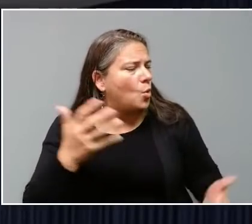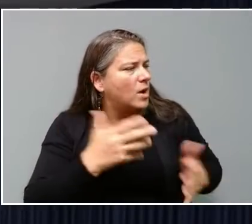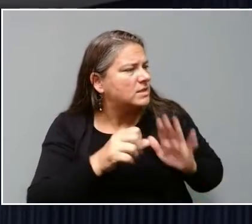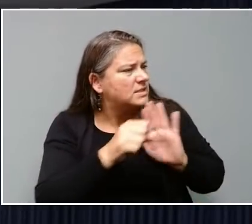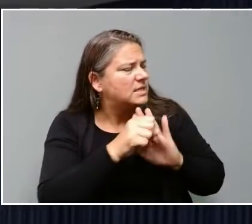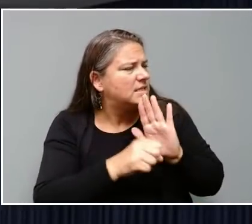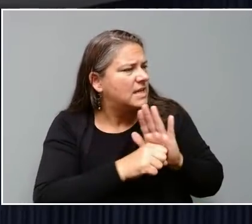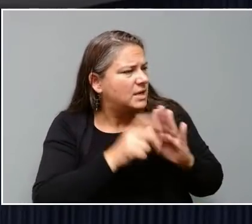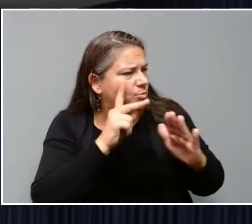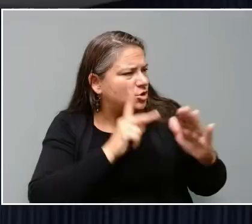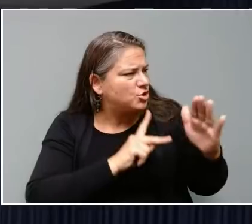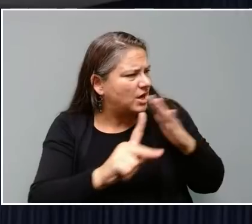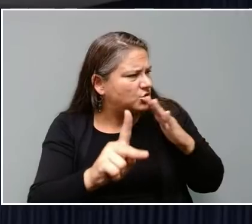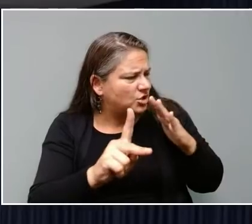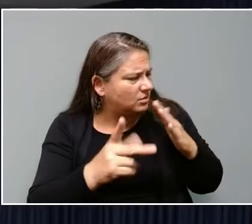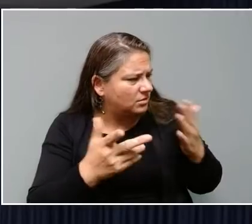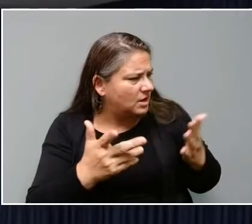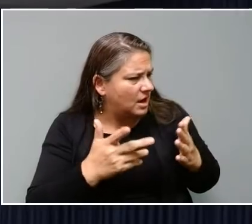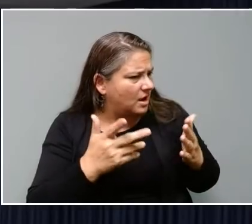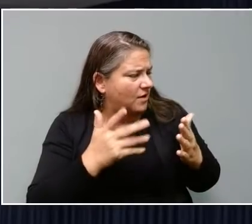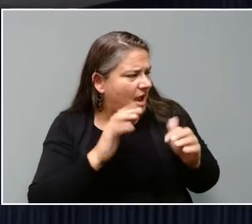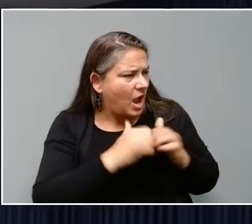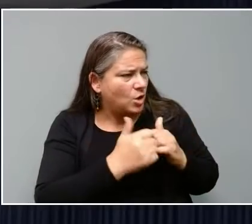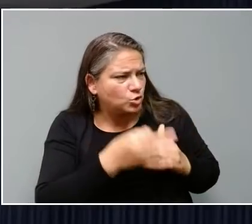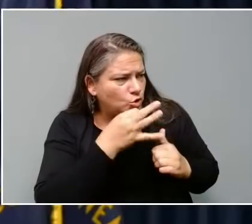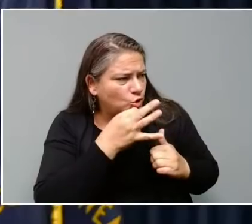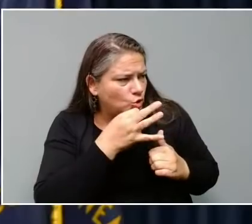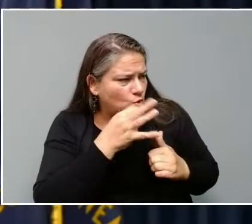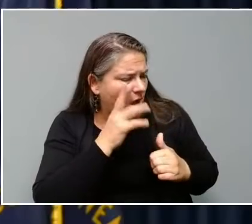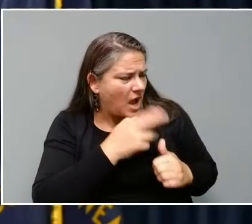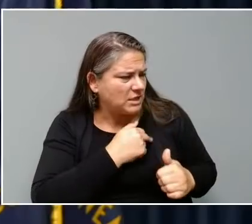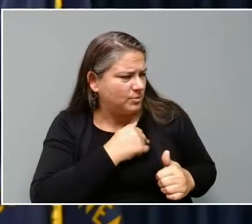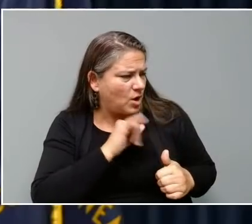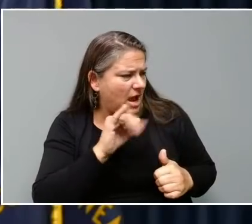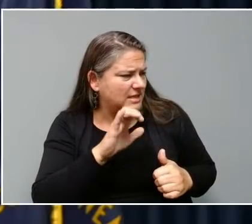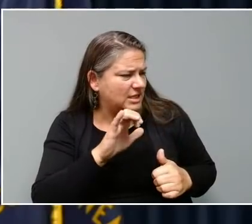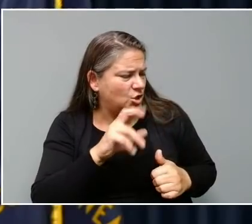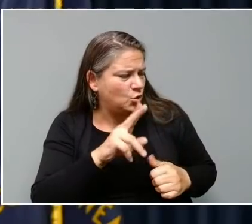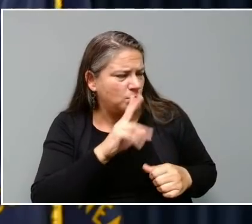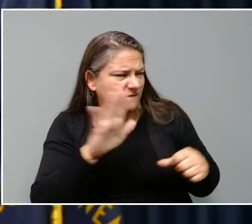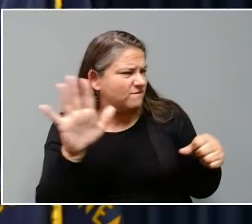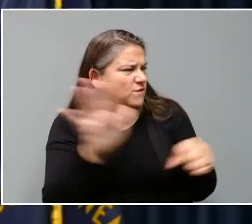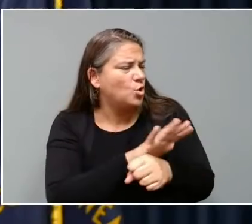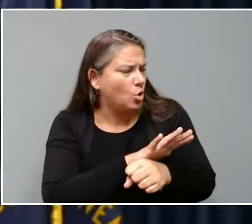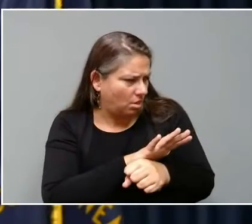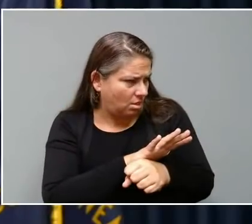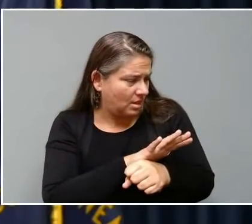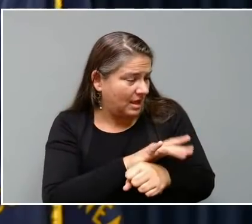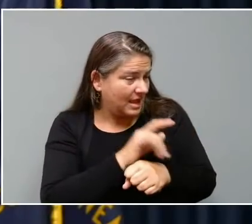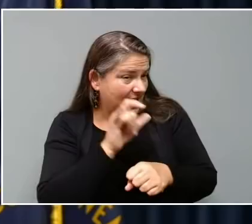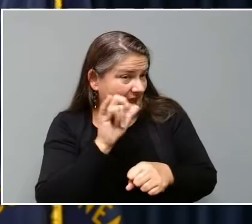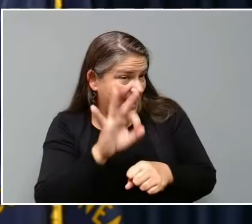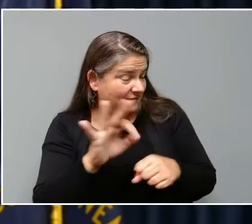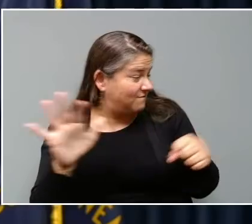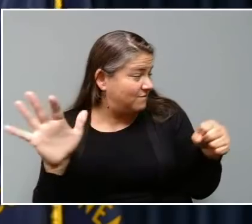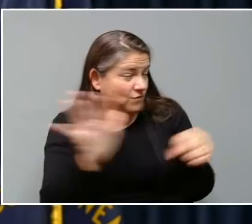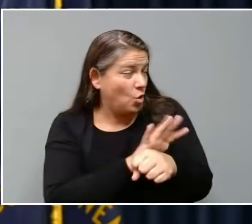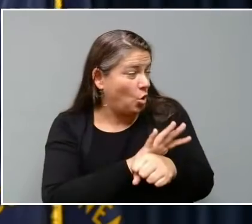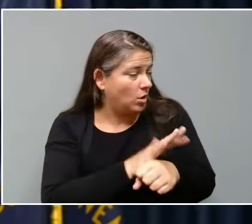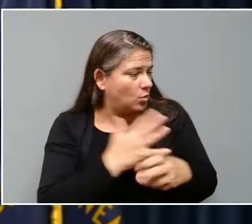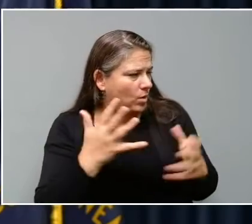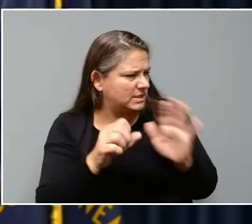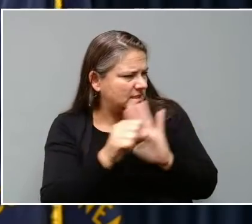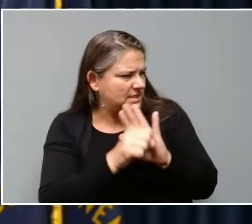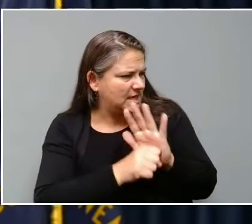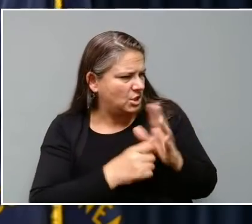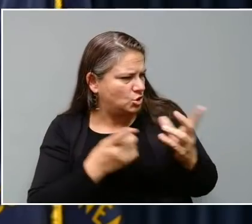projections showing as far as how soon hospital ICUs might be completely full? If that happens, what else can the state do that